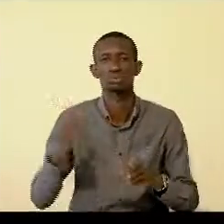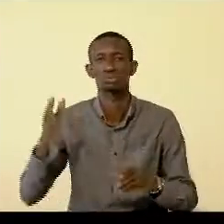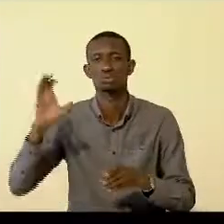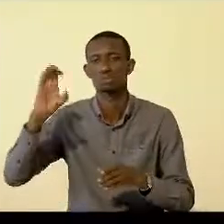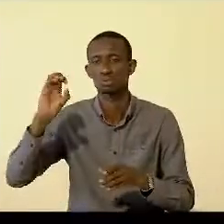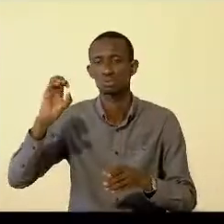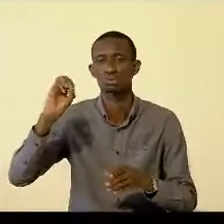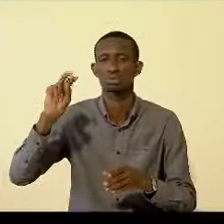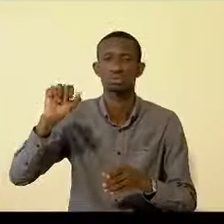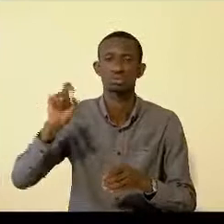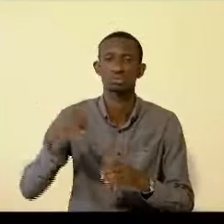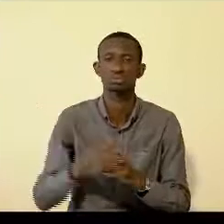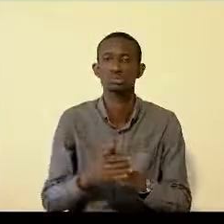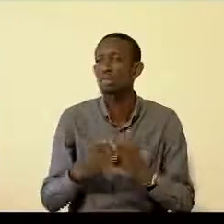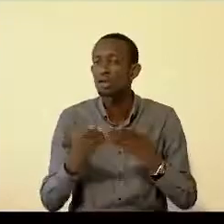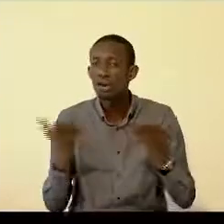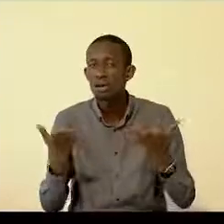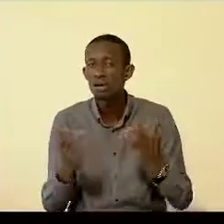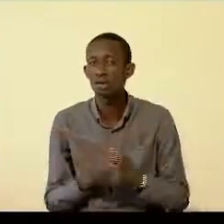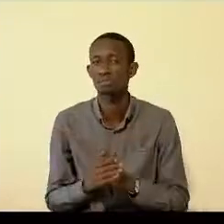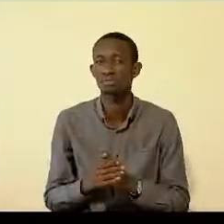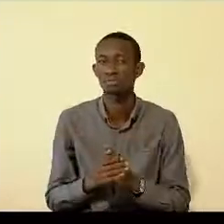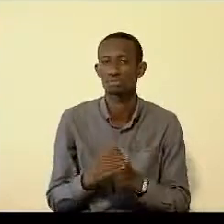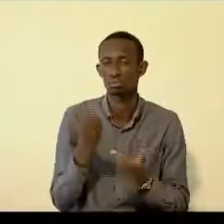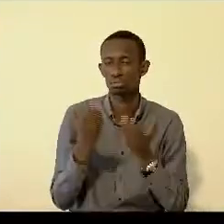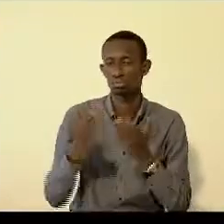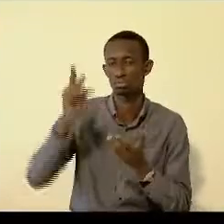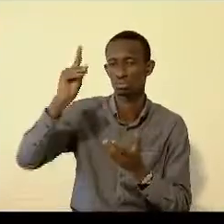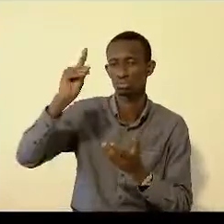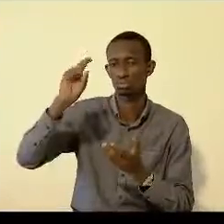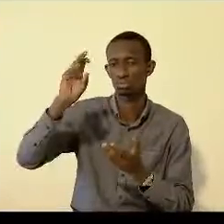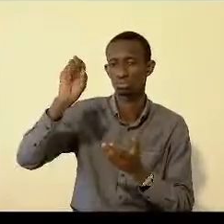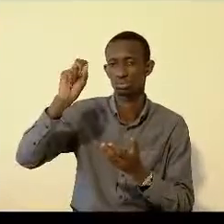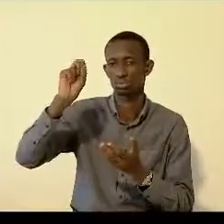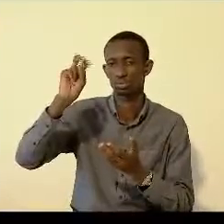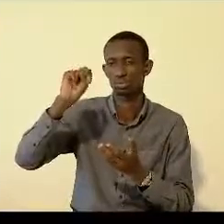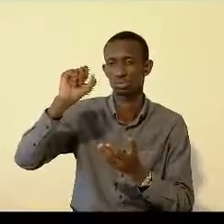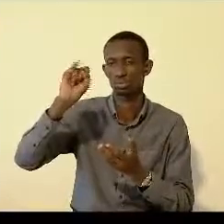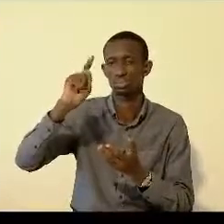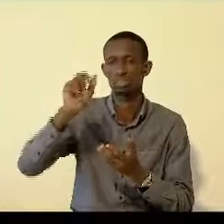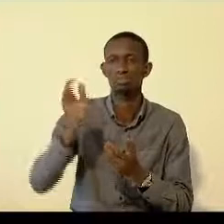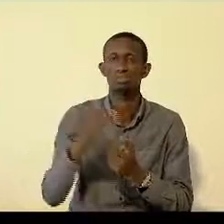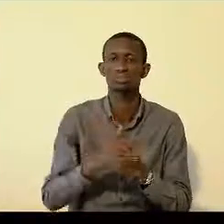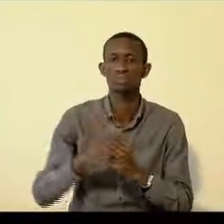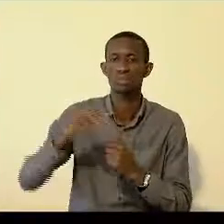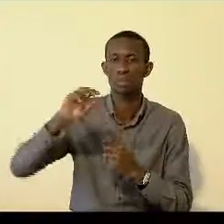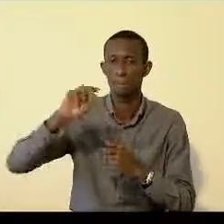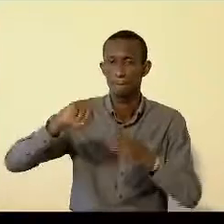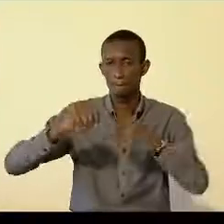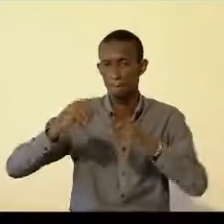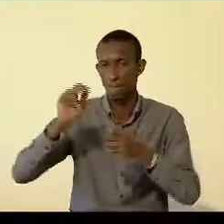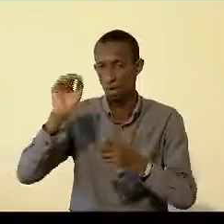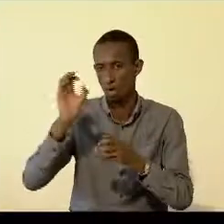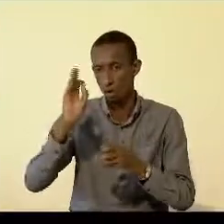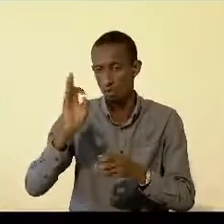How does the density of alkali metals vary? And you have to explain your reasoning. Whether